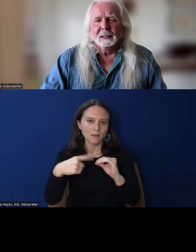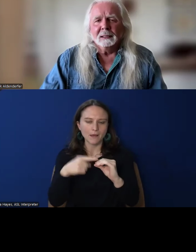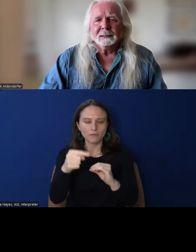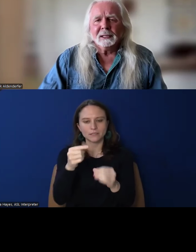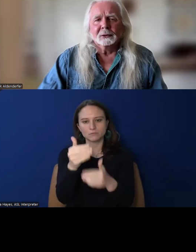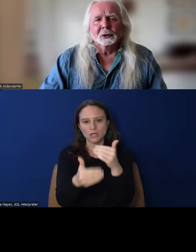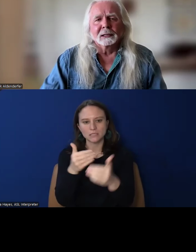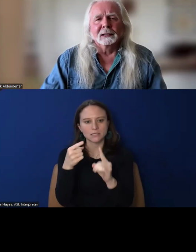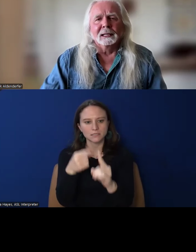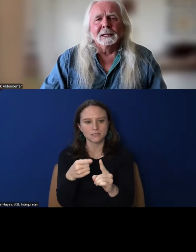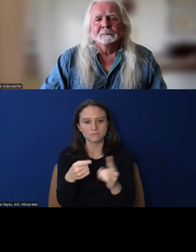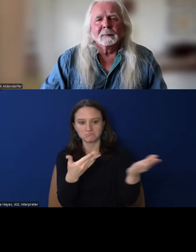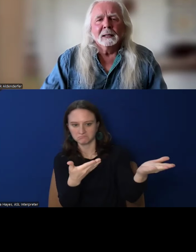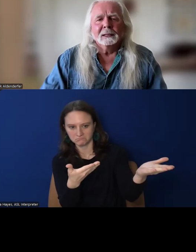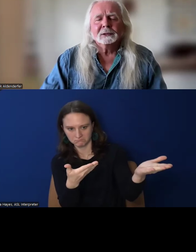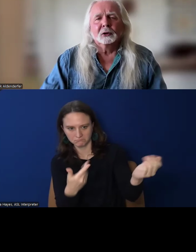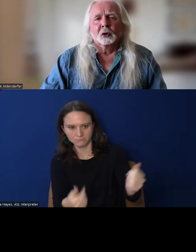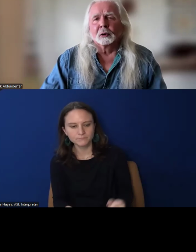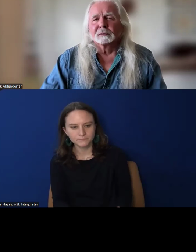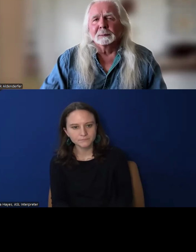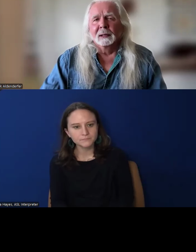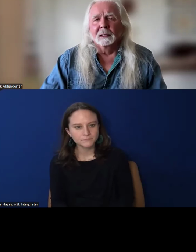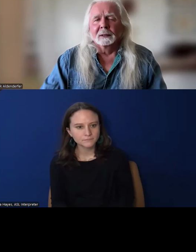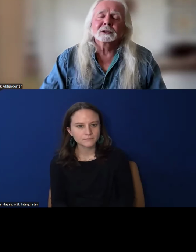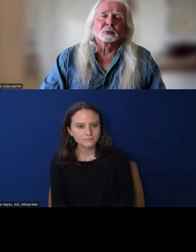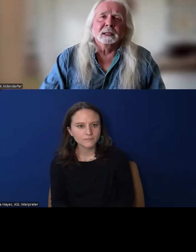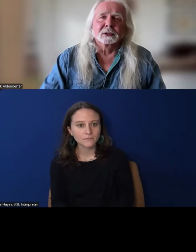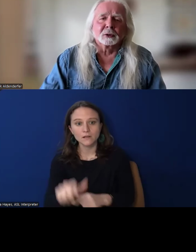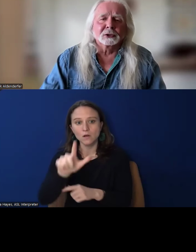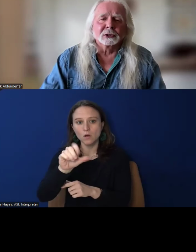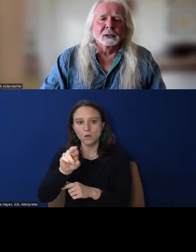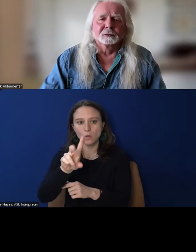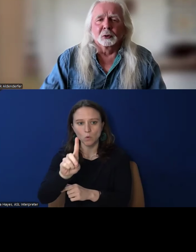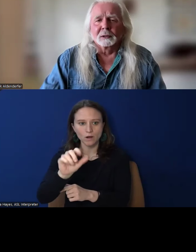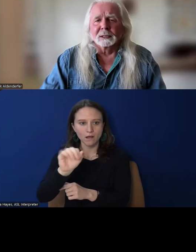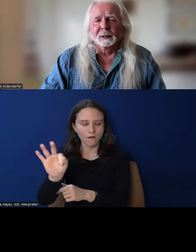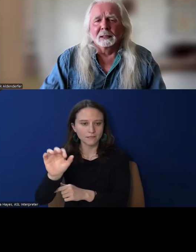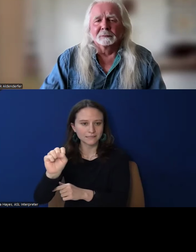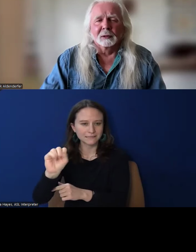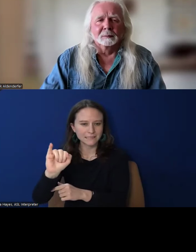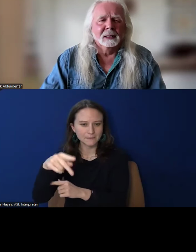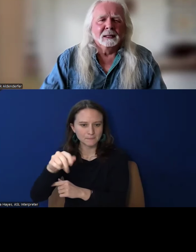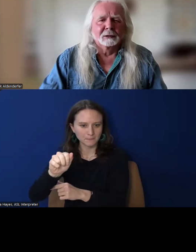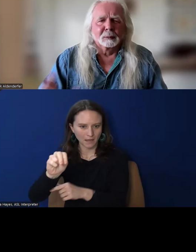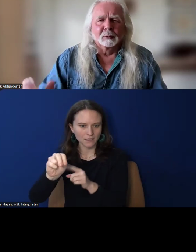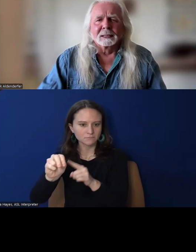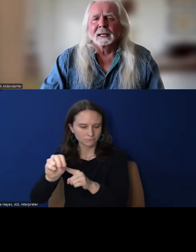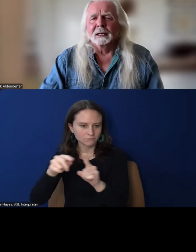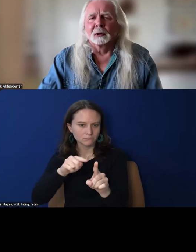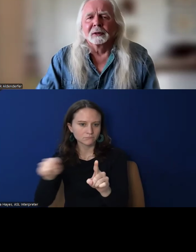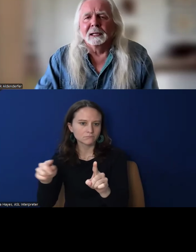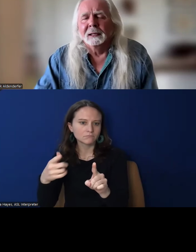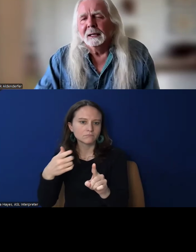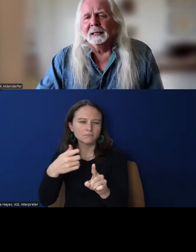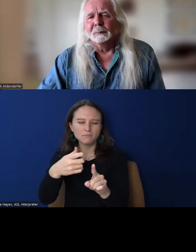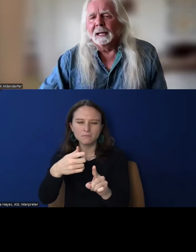process, let's take a look at this is the Lord of Sipan. This is a reconstruction of the Lord of Sipan from, I can't remember exactly